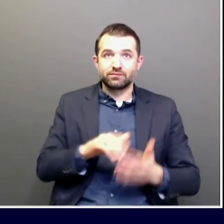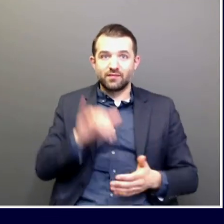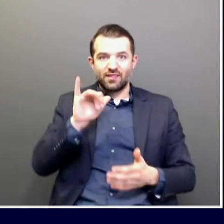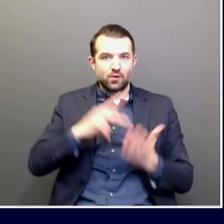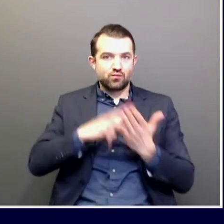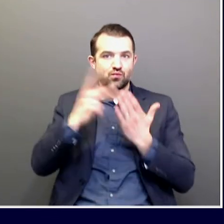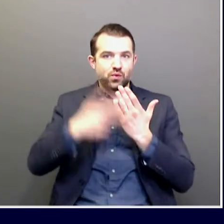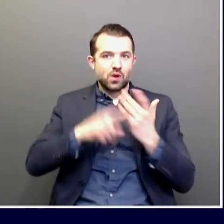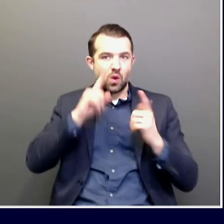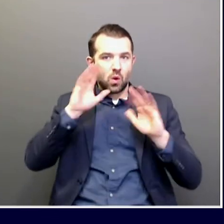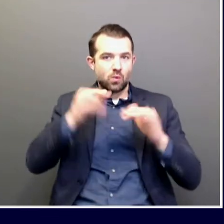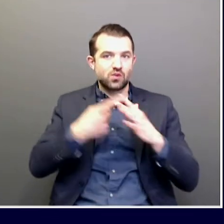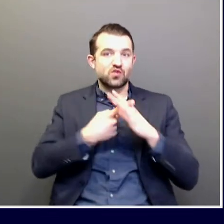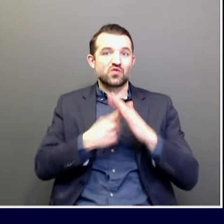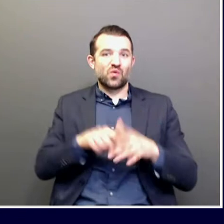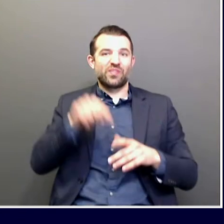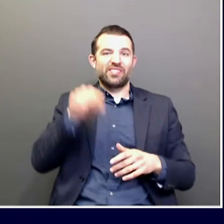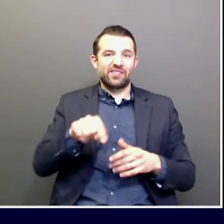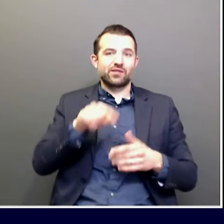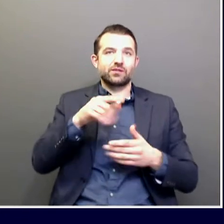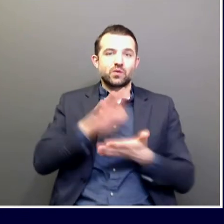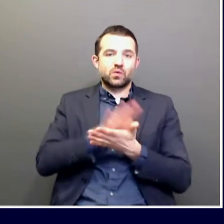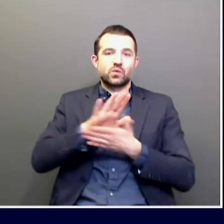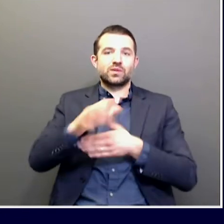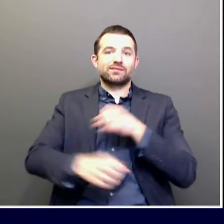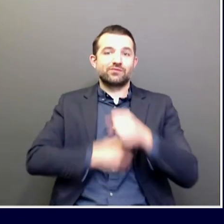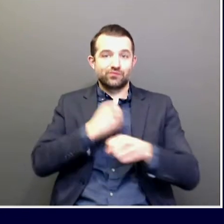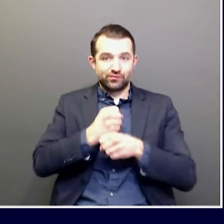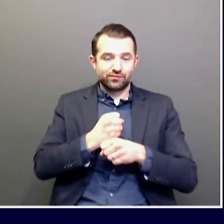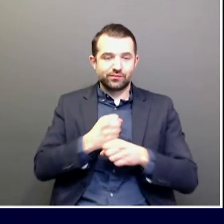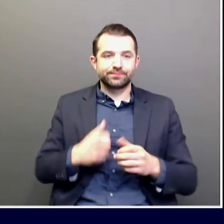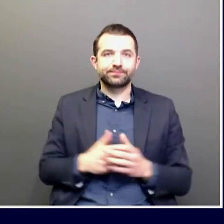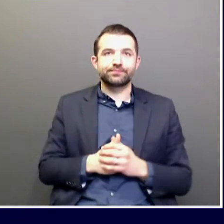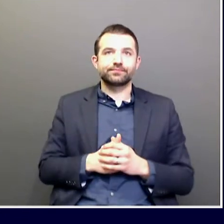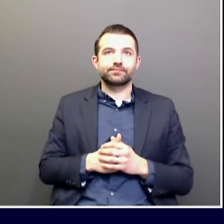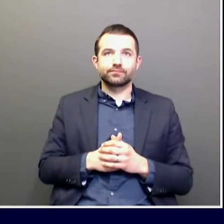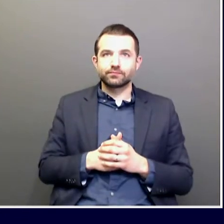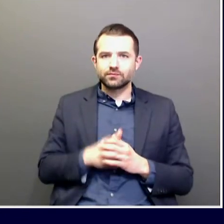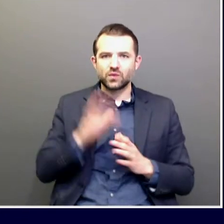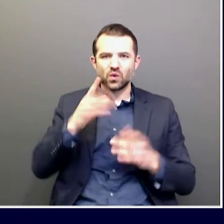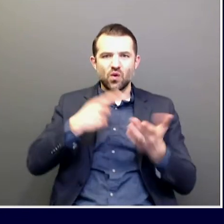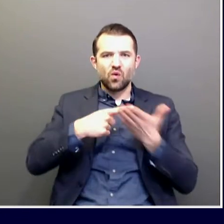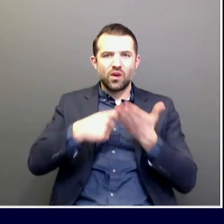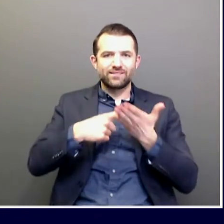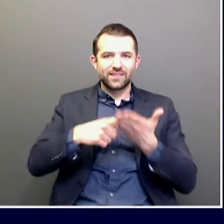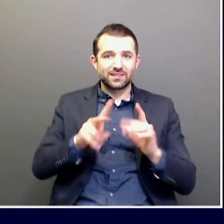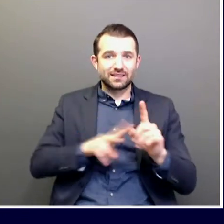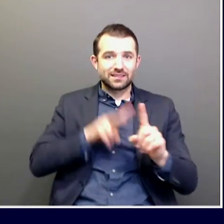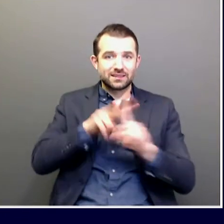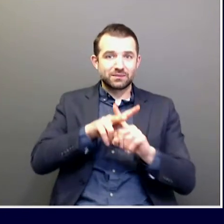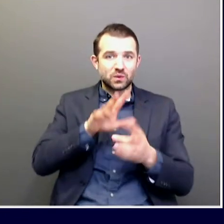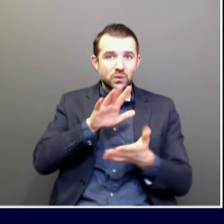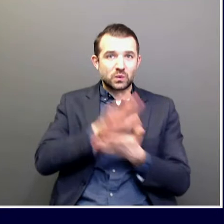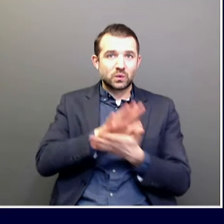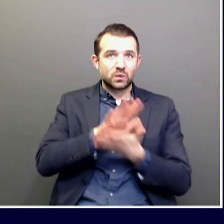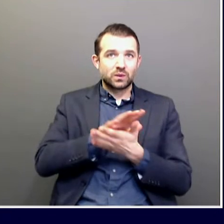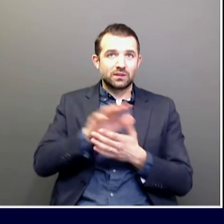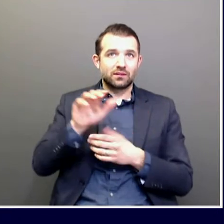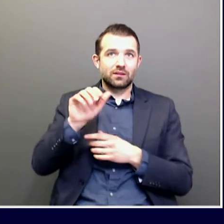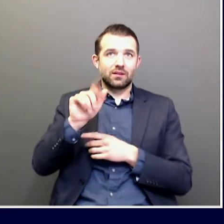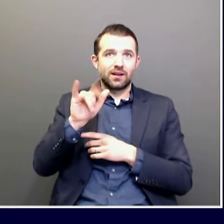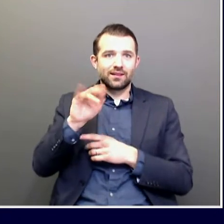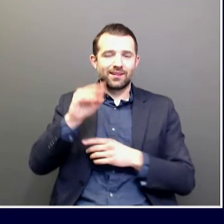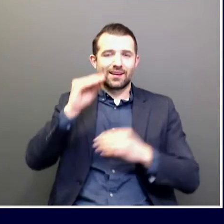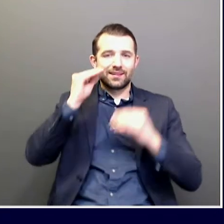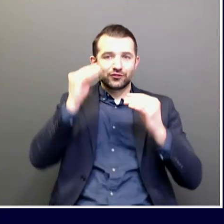those folks in consideration? Absolutely. So we have a program called strengthenme.com, which is